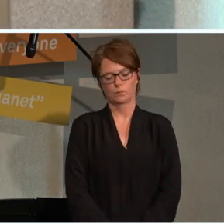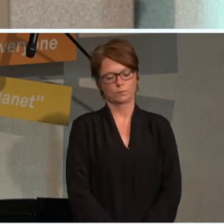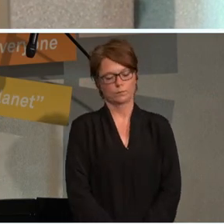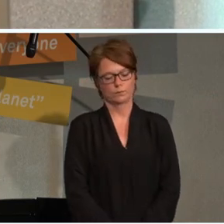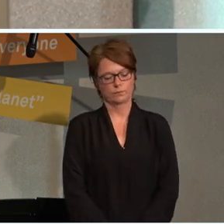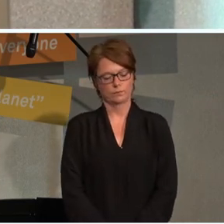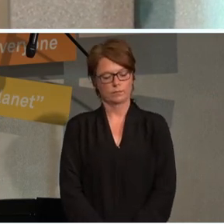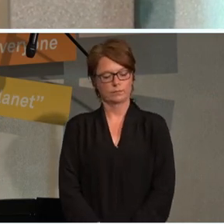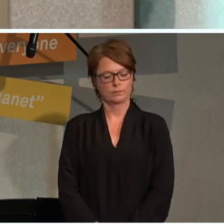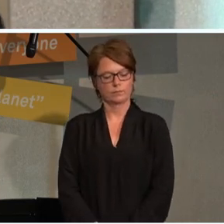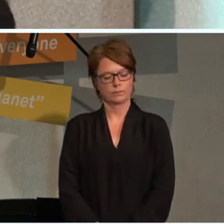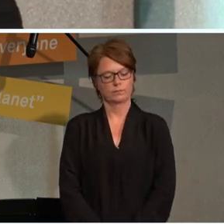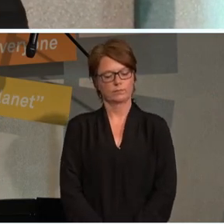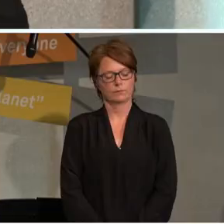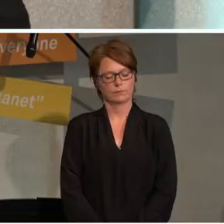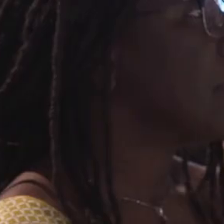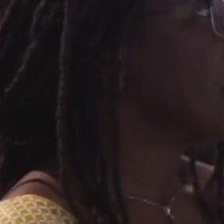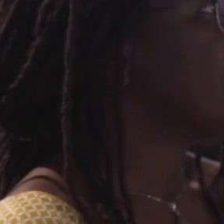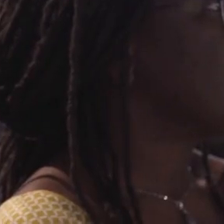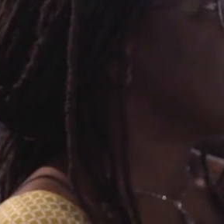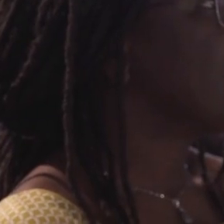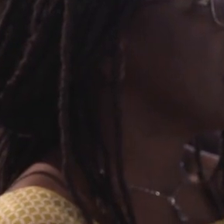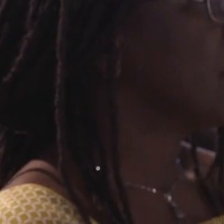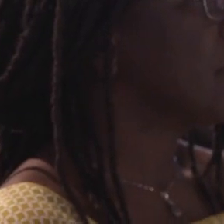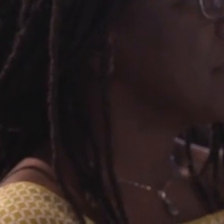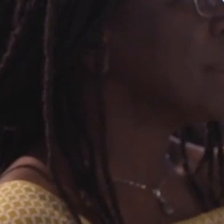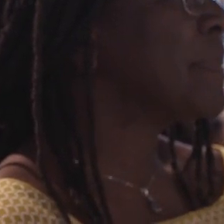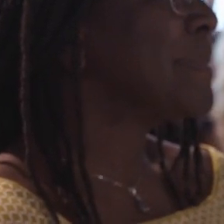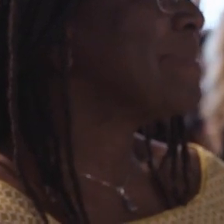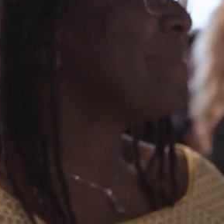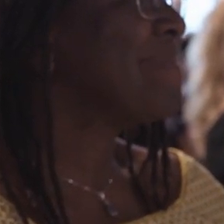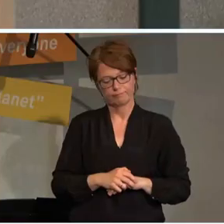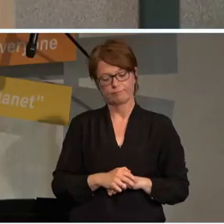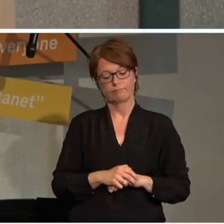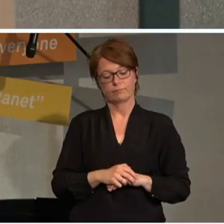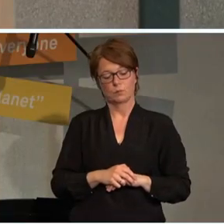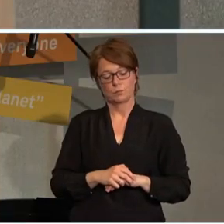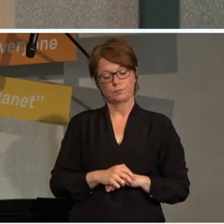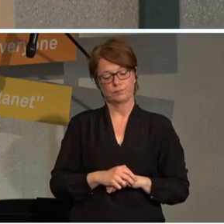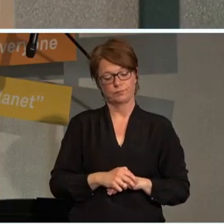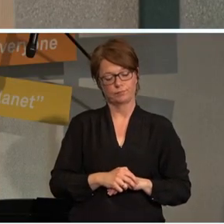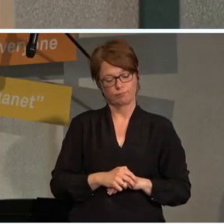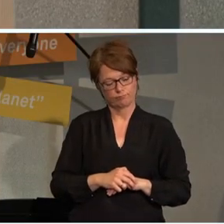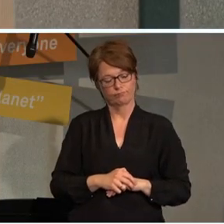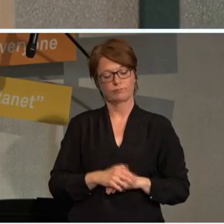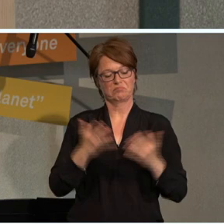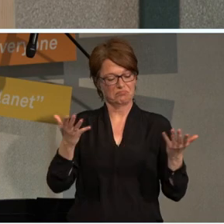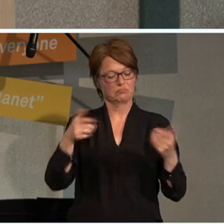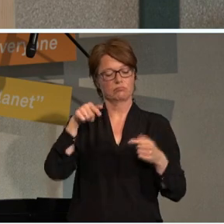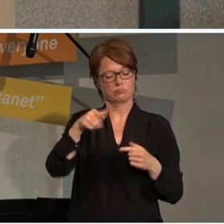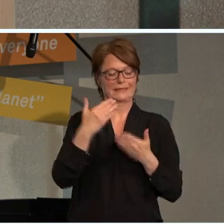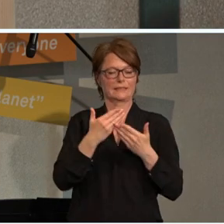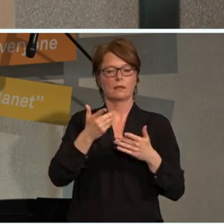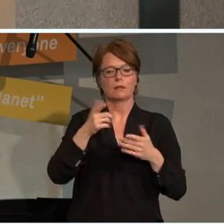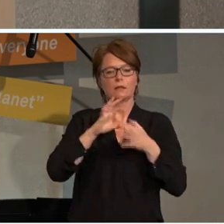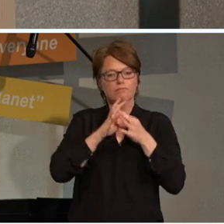here tonight with my colleagues and you all. Intersectionality as a traveling concept needs to connect